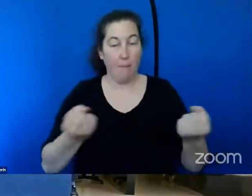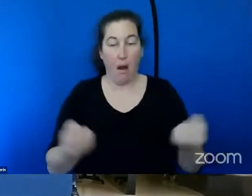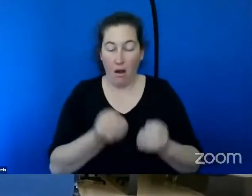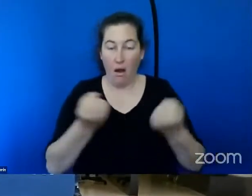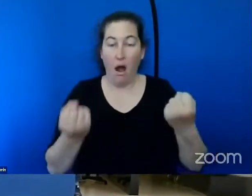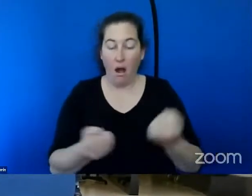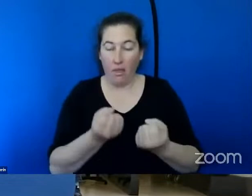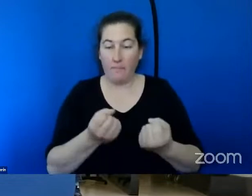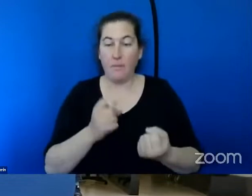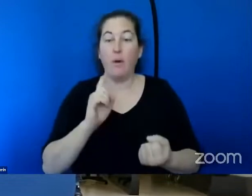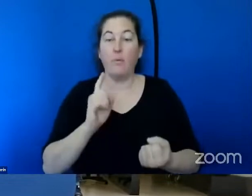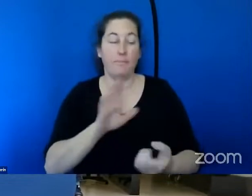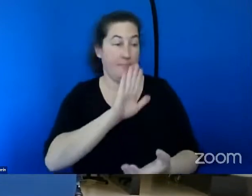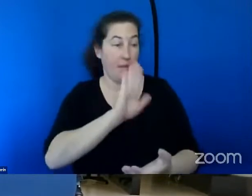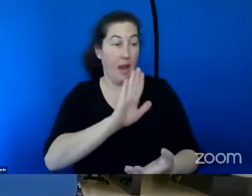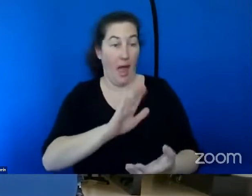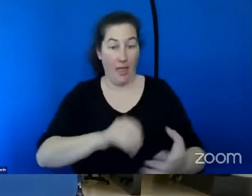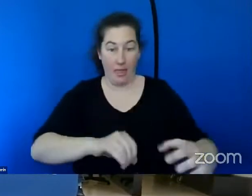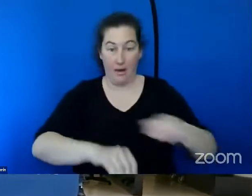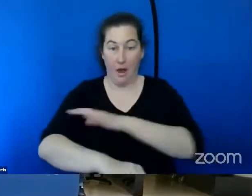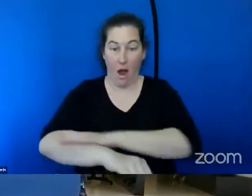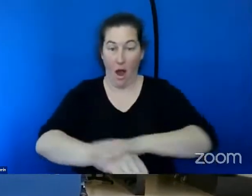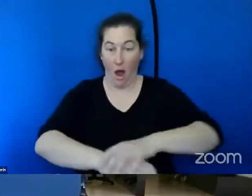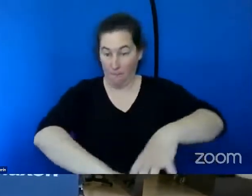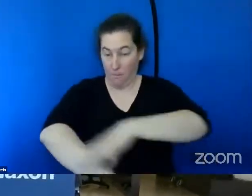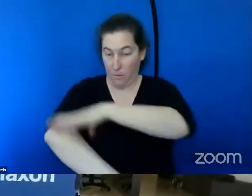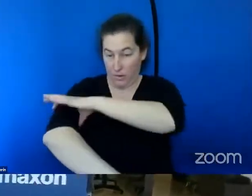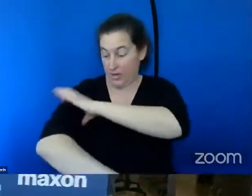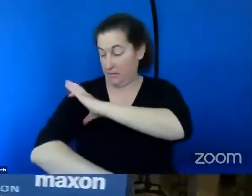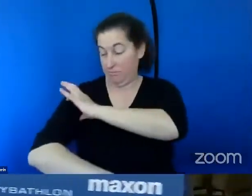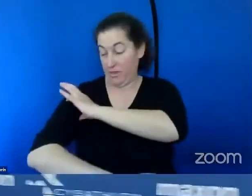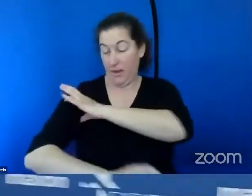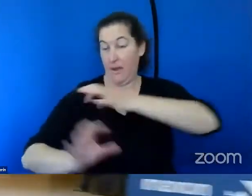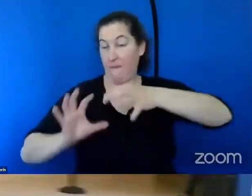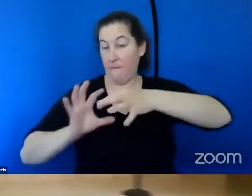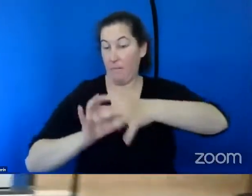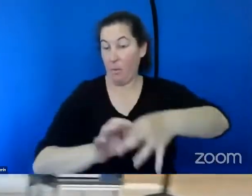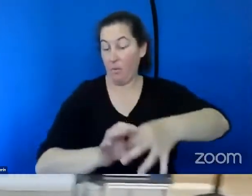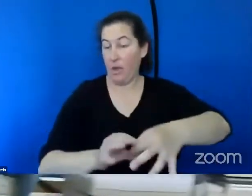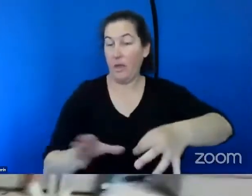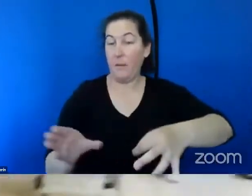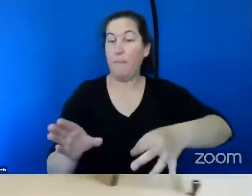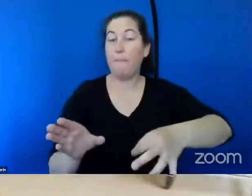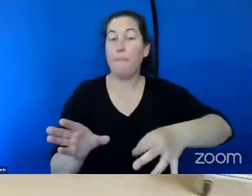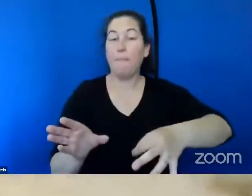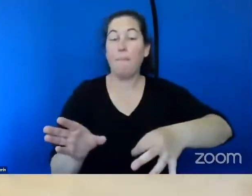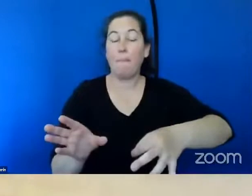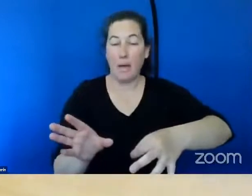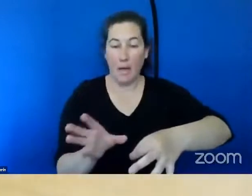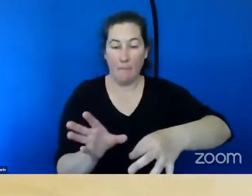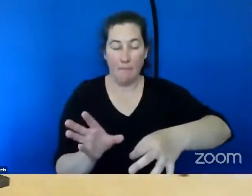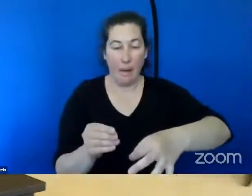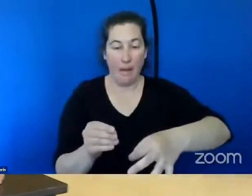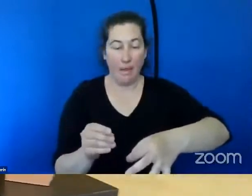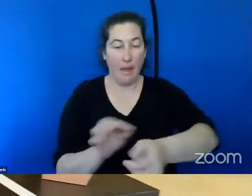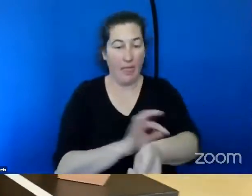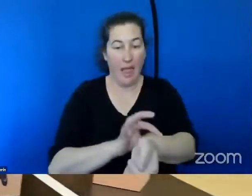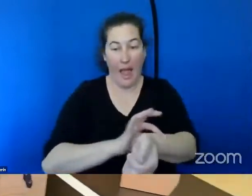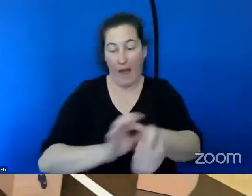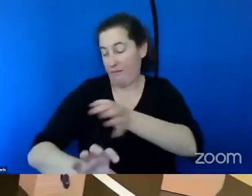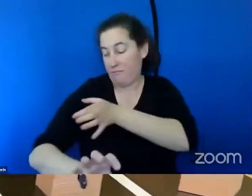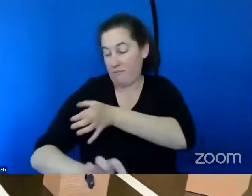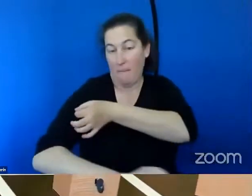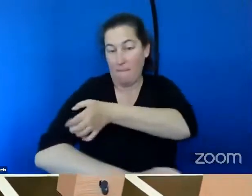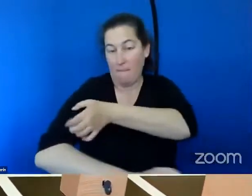prosthesis directly by activating his nerves, but he can also feel what the prosthesis is doing, so he receives